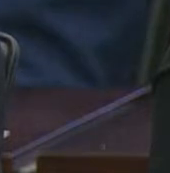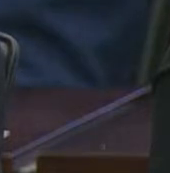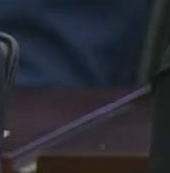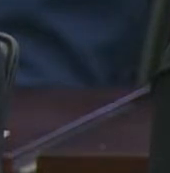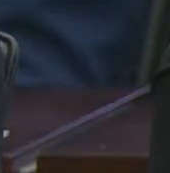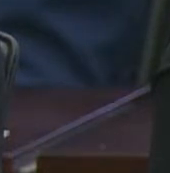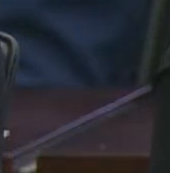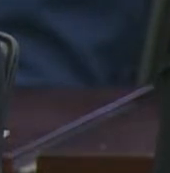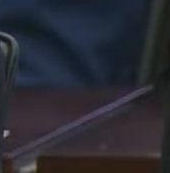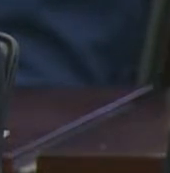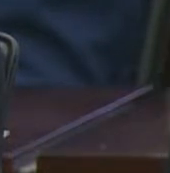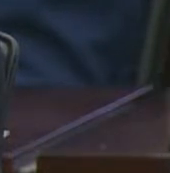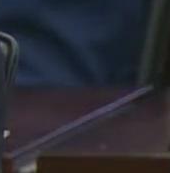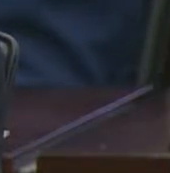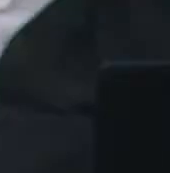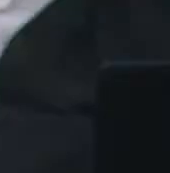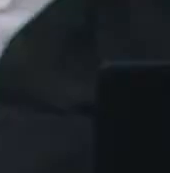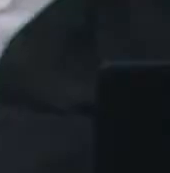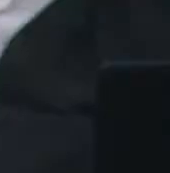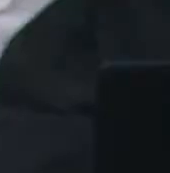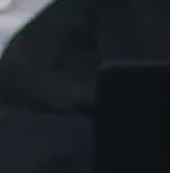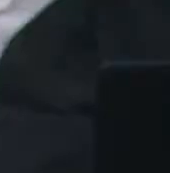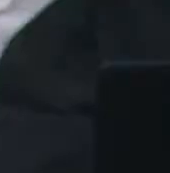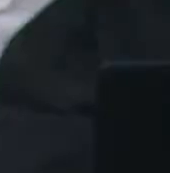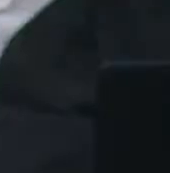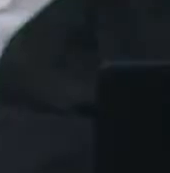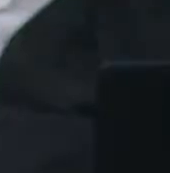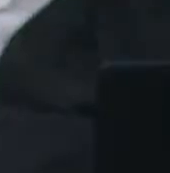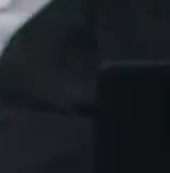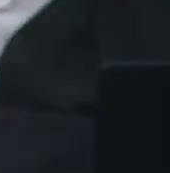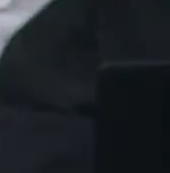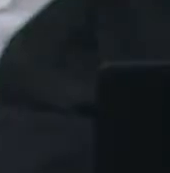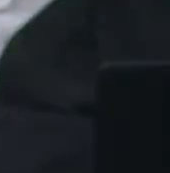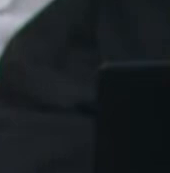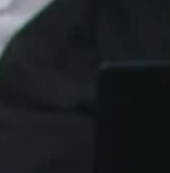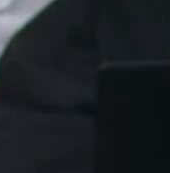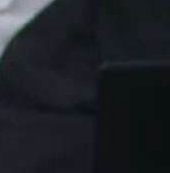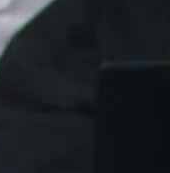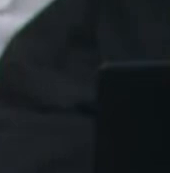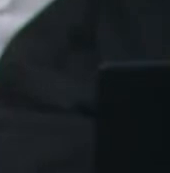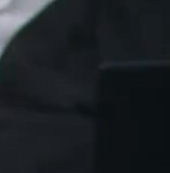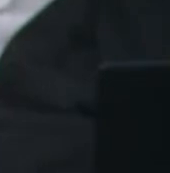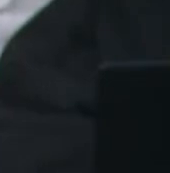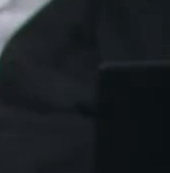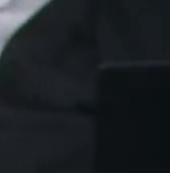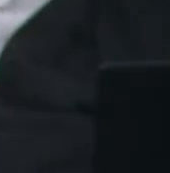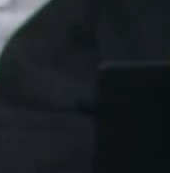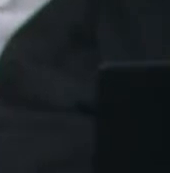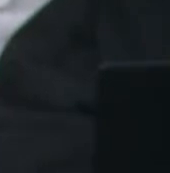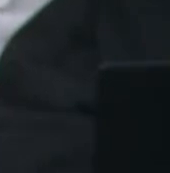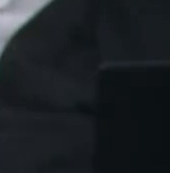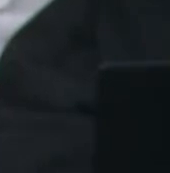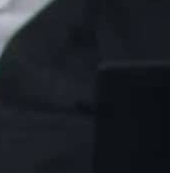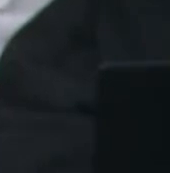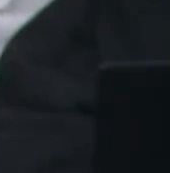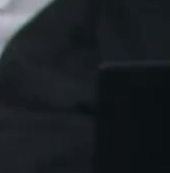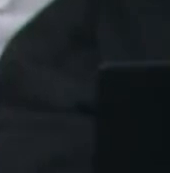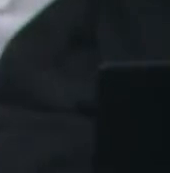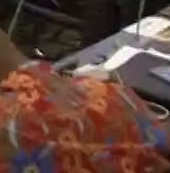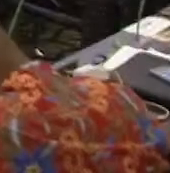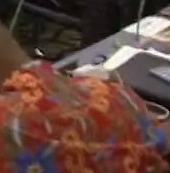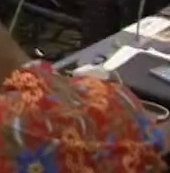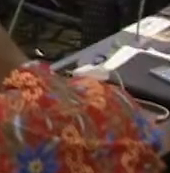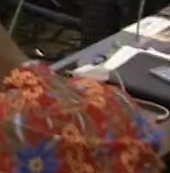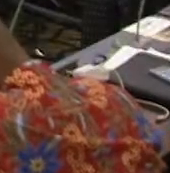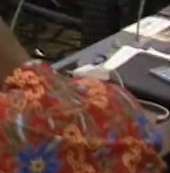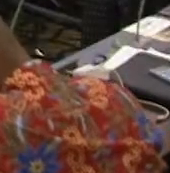like, but we as government act in the interests of South Africans, and that is why they